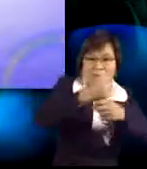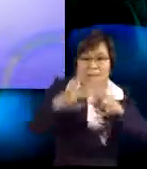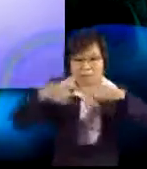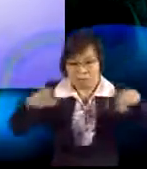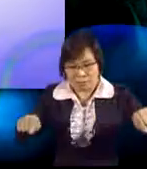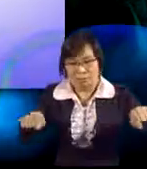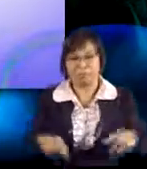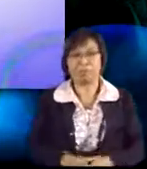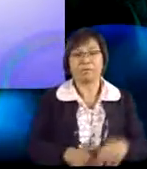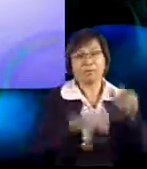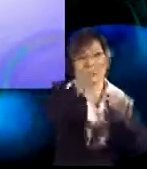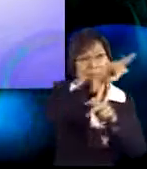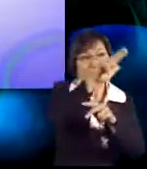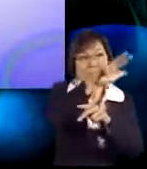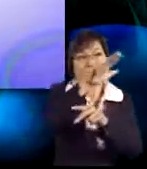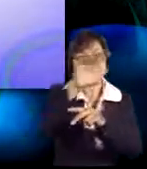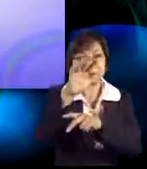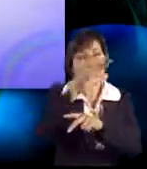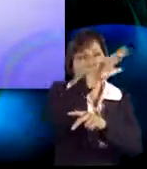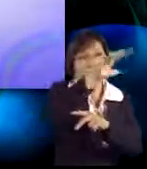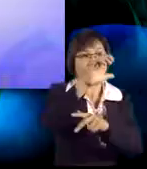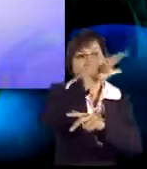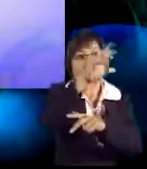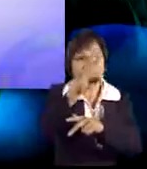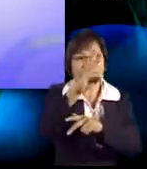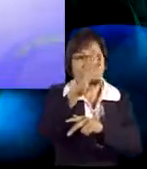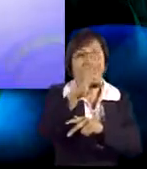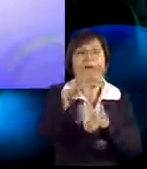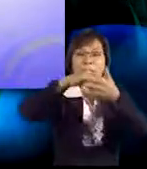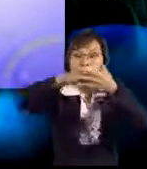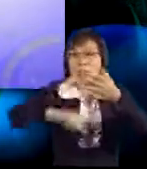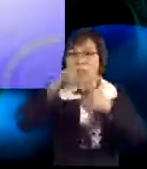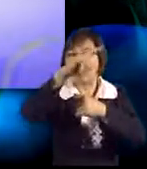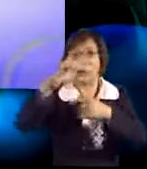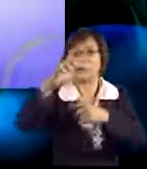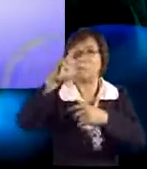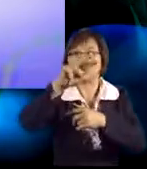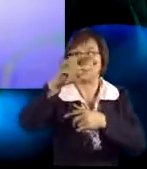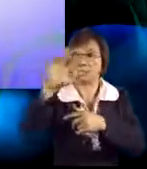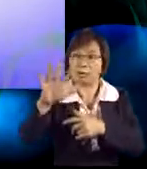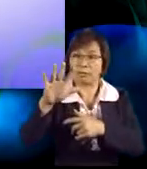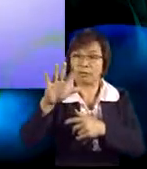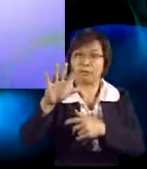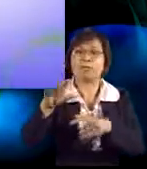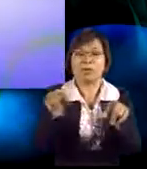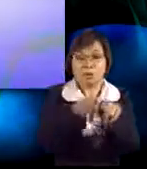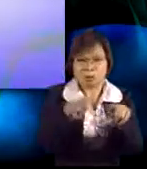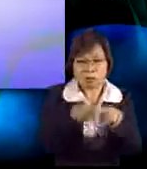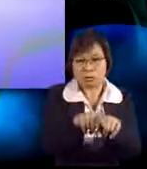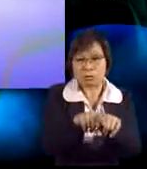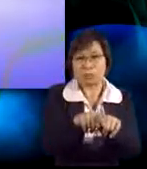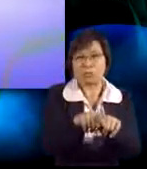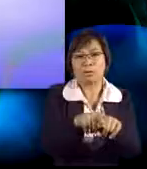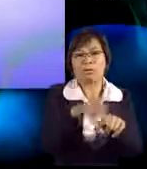volume. 336 centimeter cubic subtract 125 centimeter cubic equals